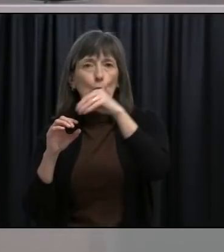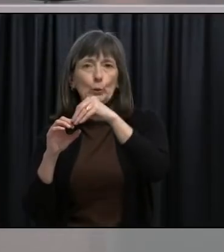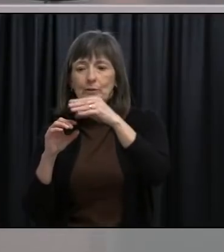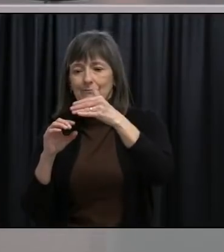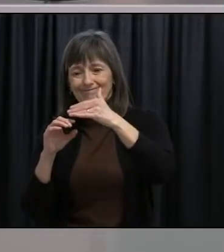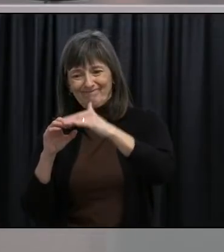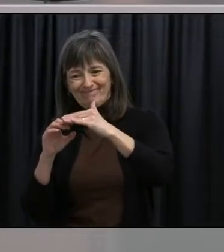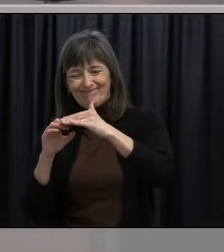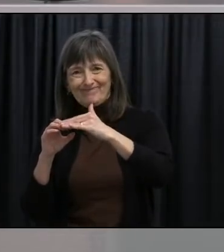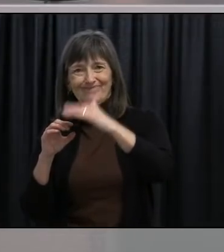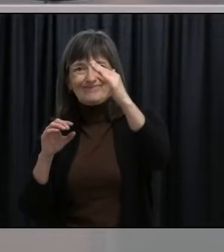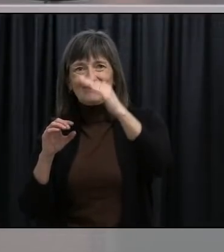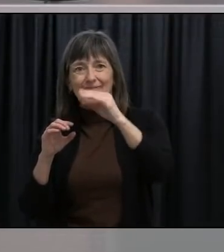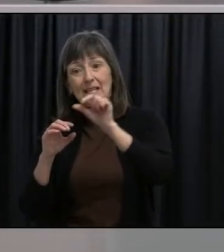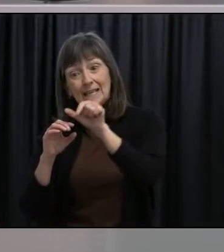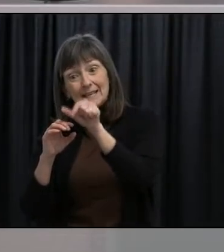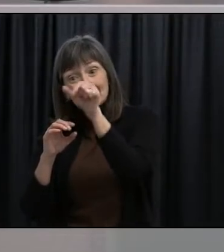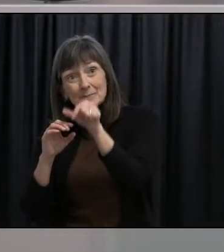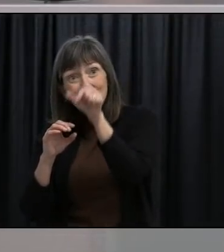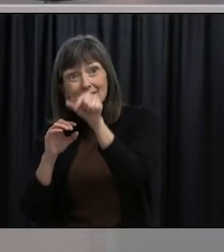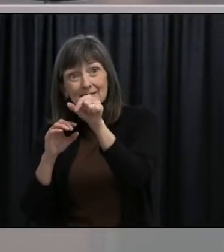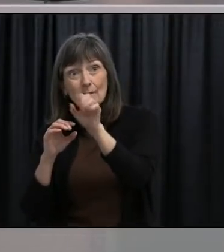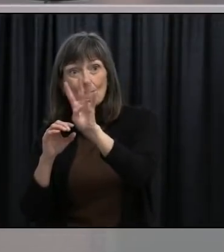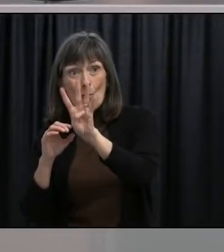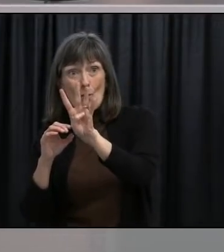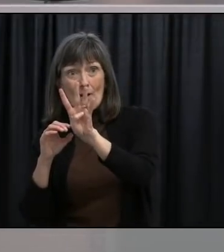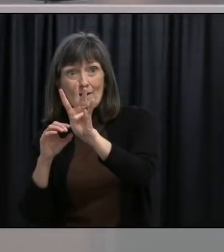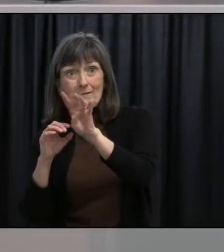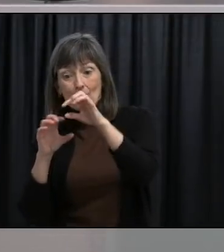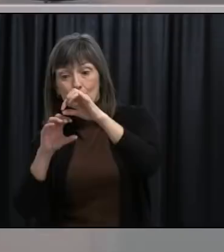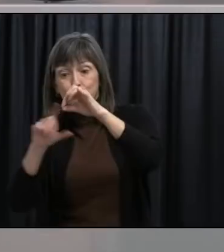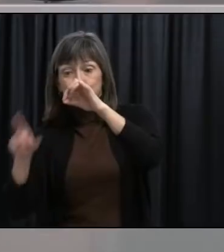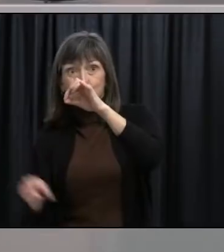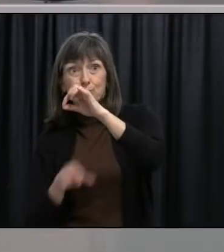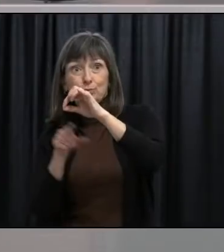So the isthmus will be in alert level 4.